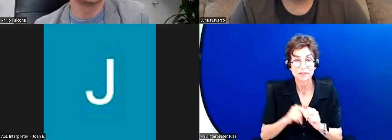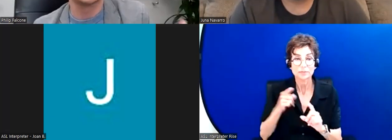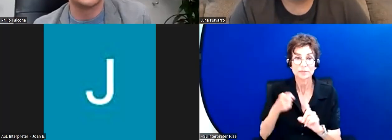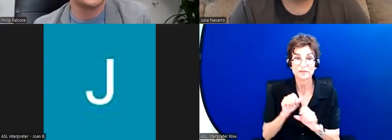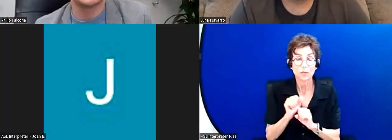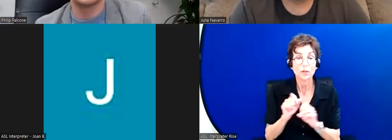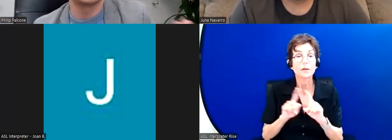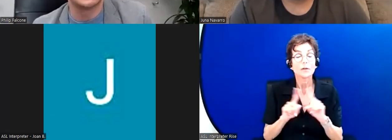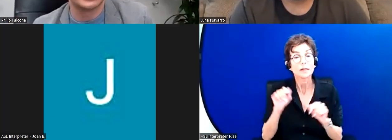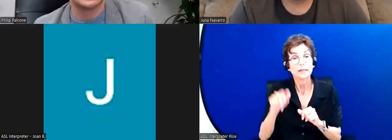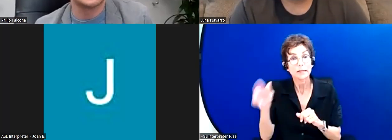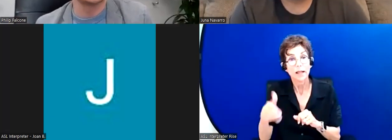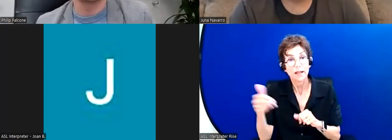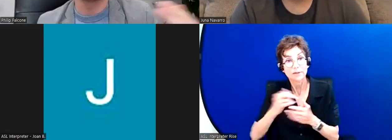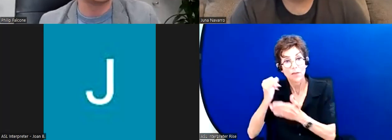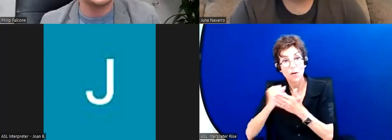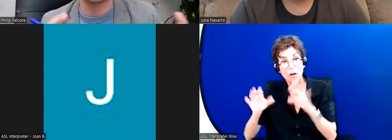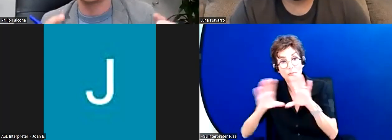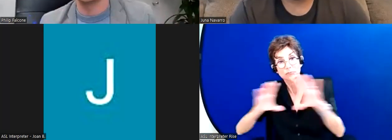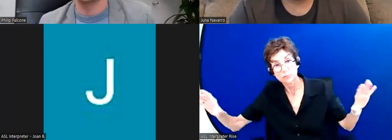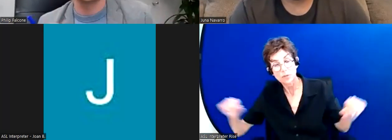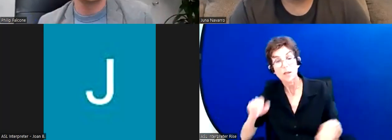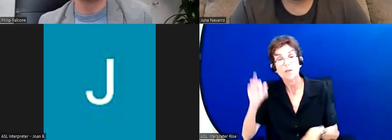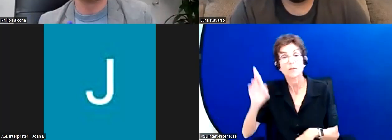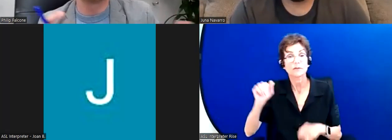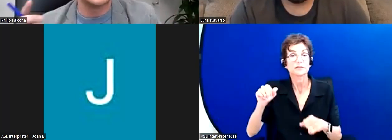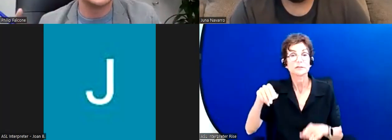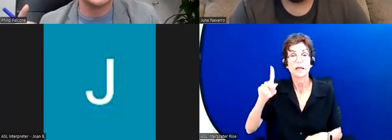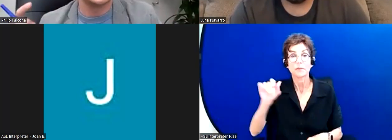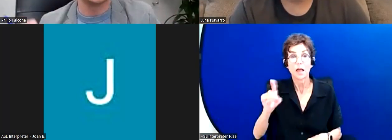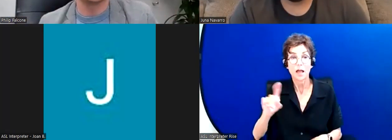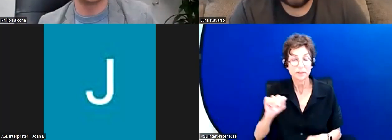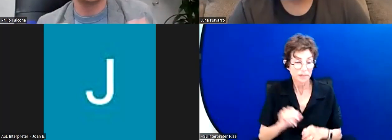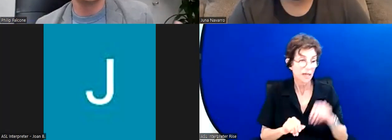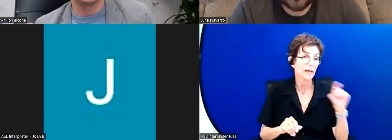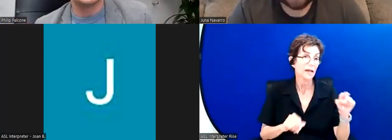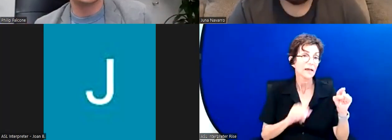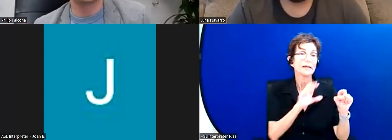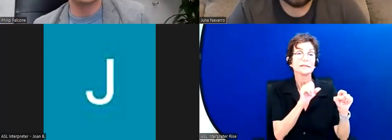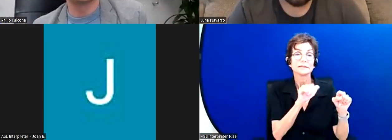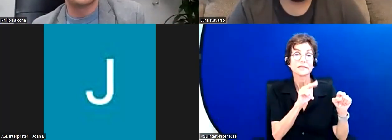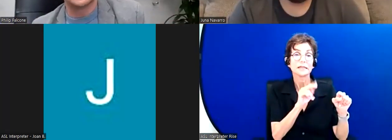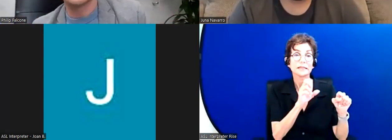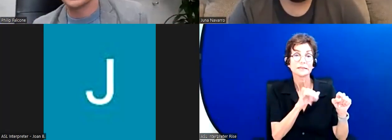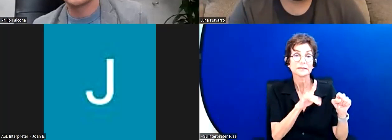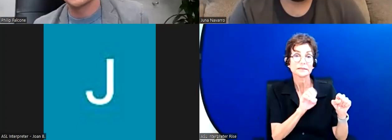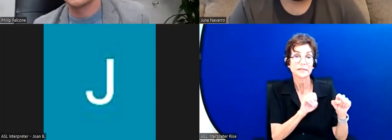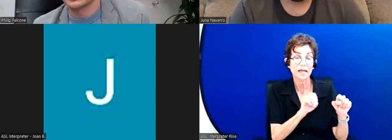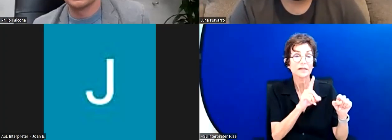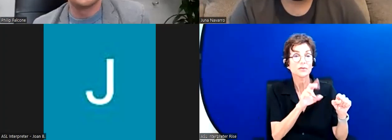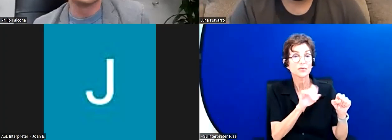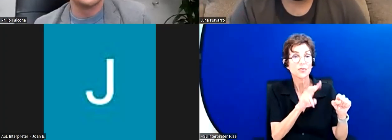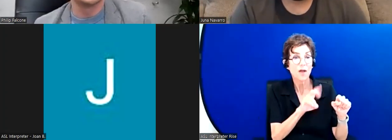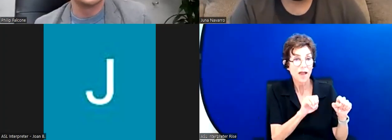largely commercial. It's businesses. It's the Riverside Plaza. It's Sunnyside Drive, and I am become friends with most of